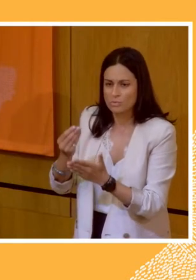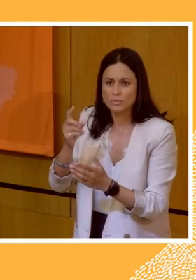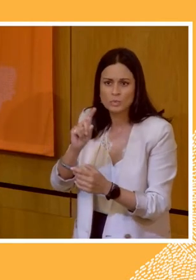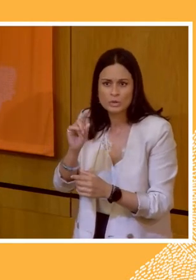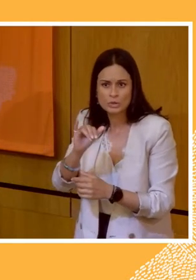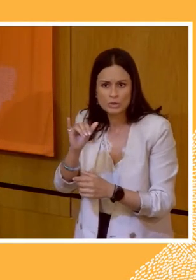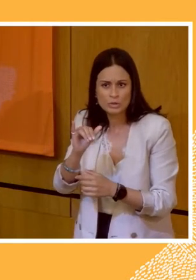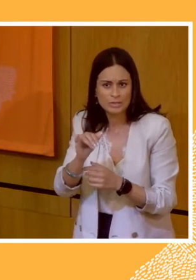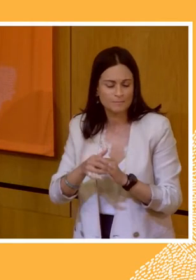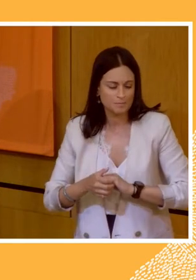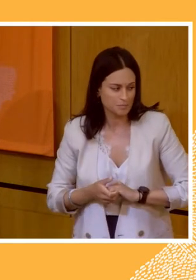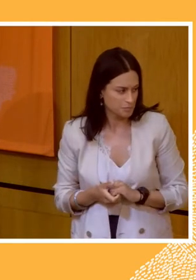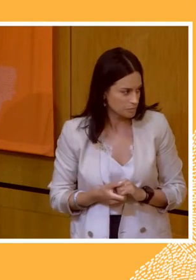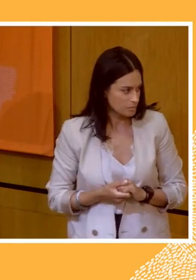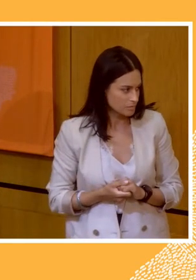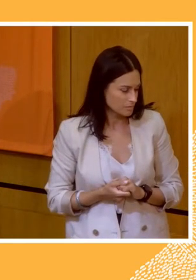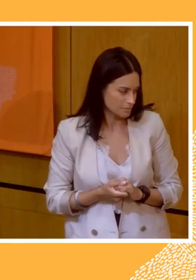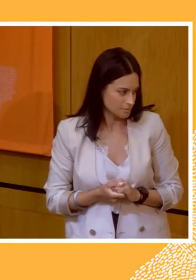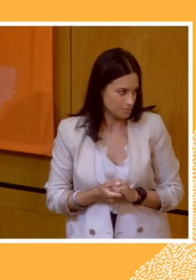out.